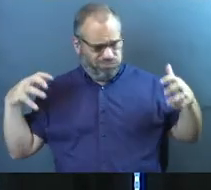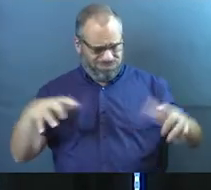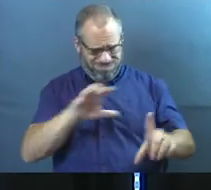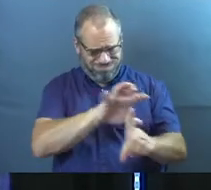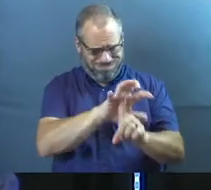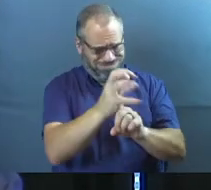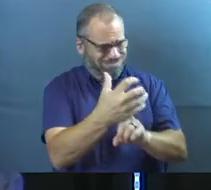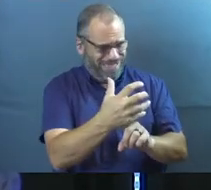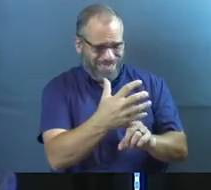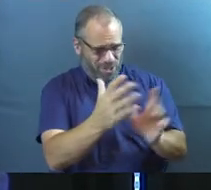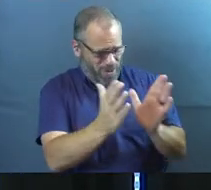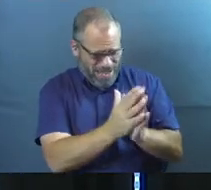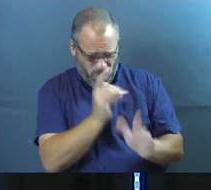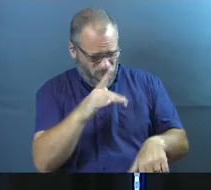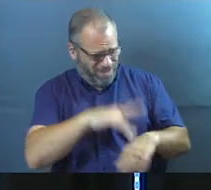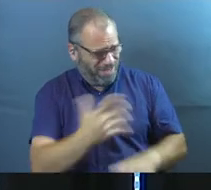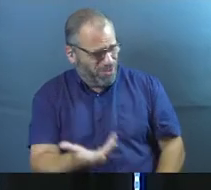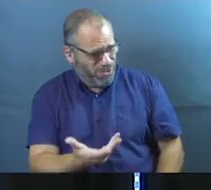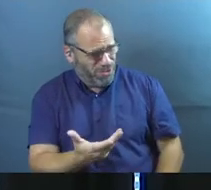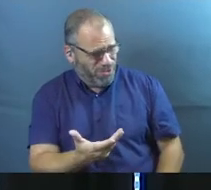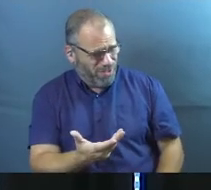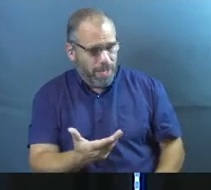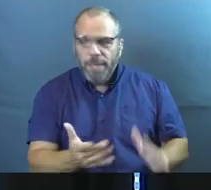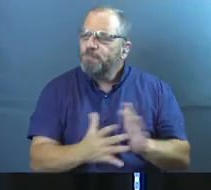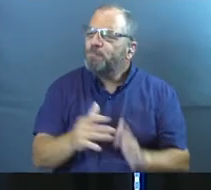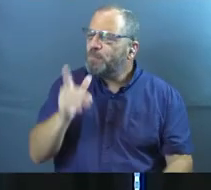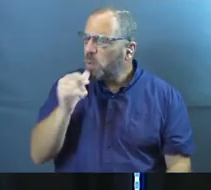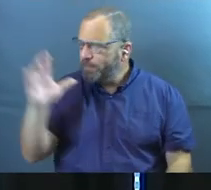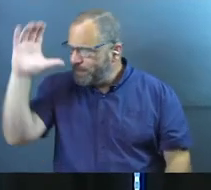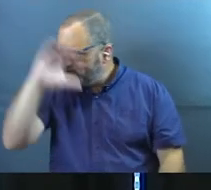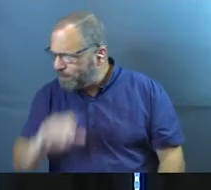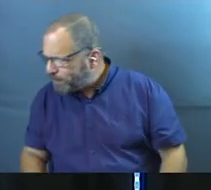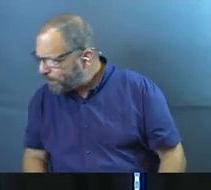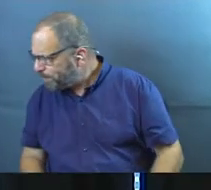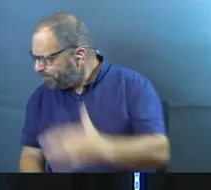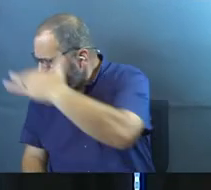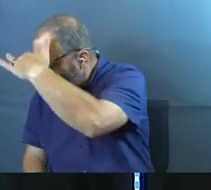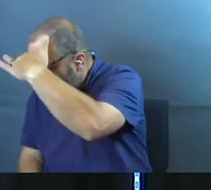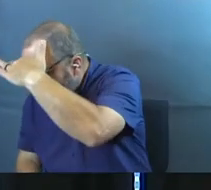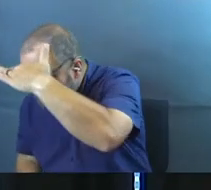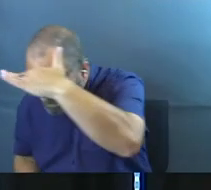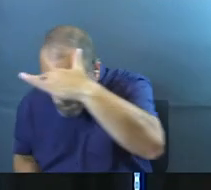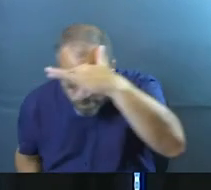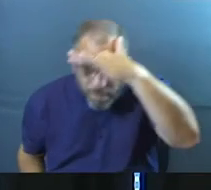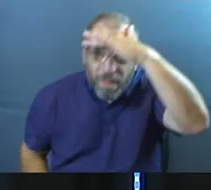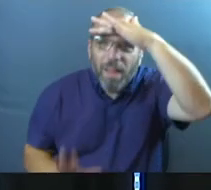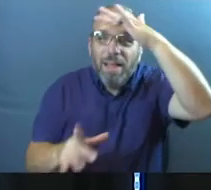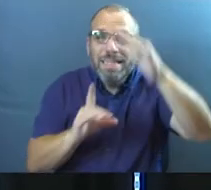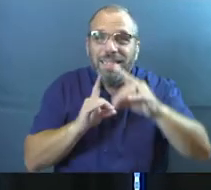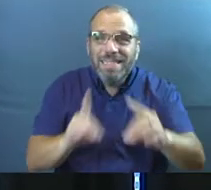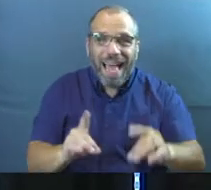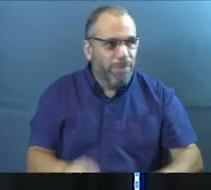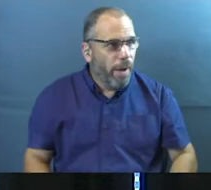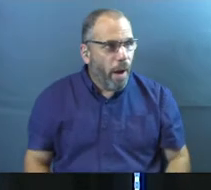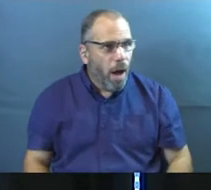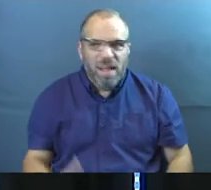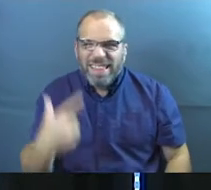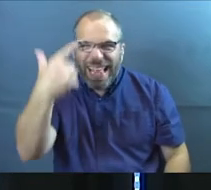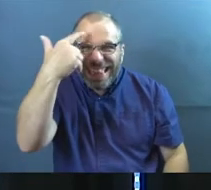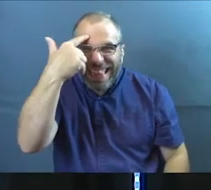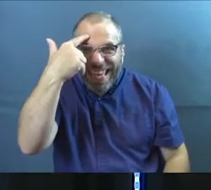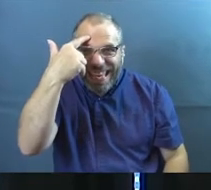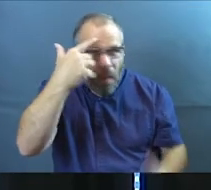pressing around you. How can you ask who touched me? But he kept on looking around to see who had done it. I love the disciples. They're so